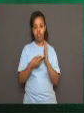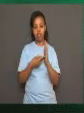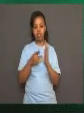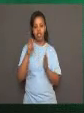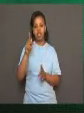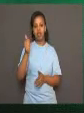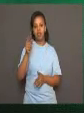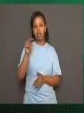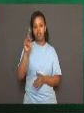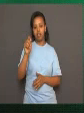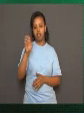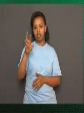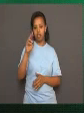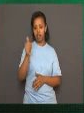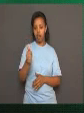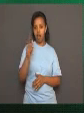Panthera tigris,